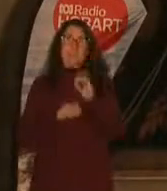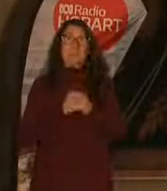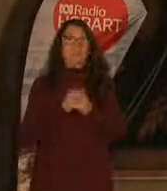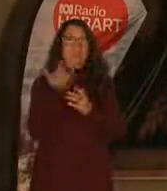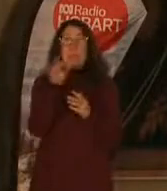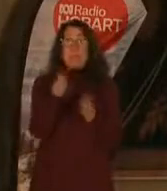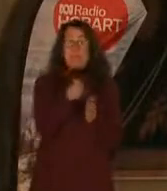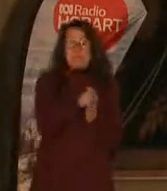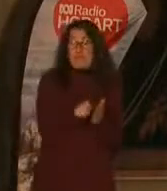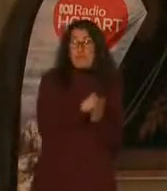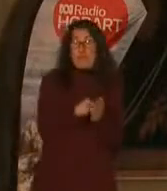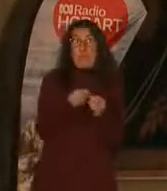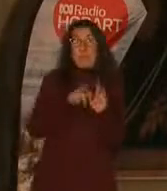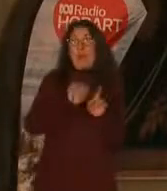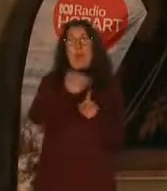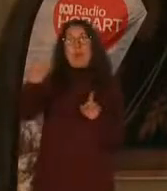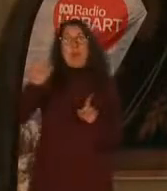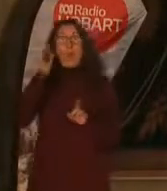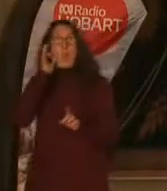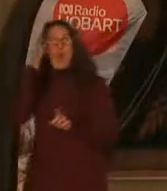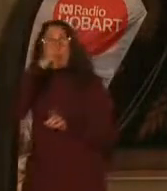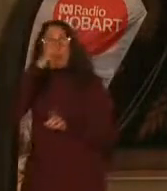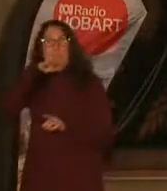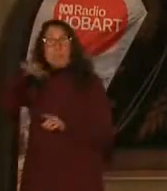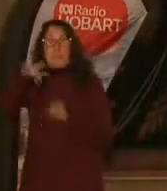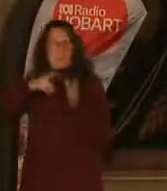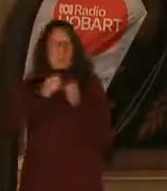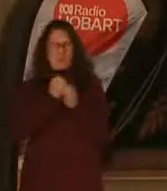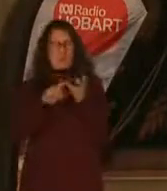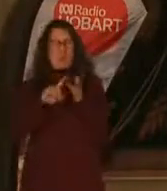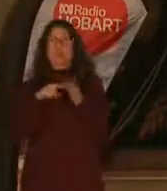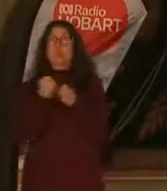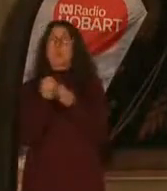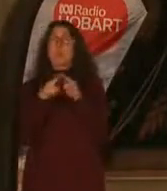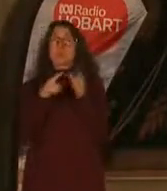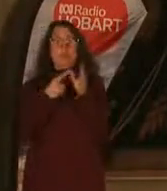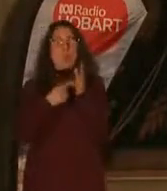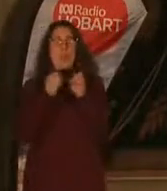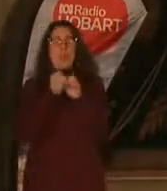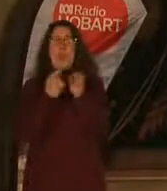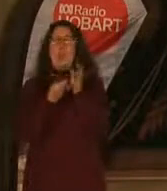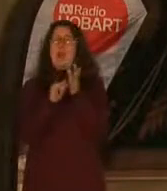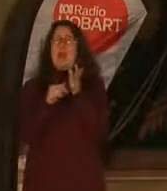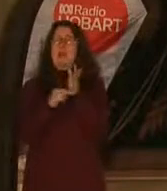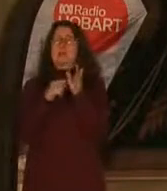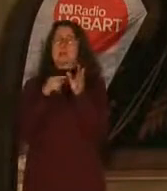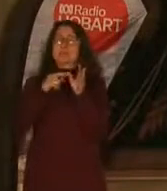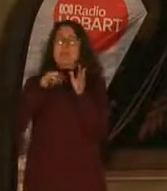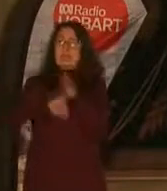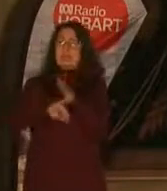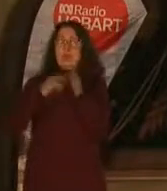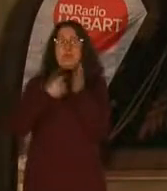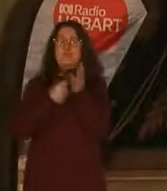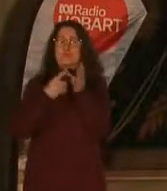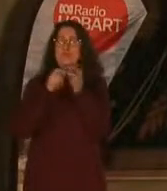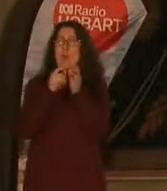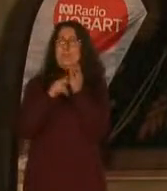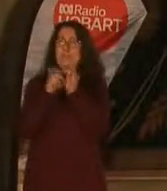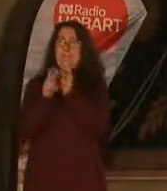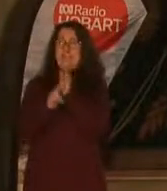written down by white people like George Augustus Robinson, but that knowledge was told to those white recorders by